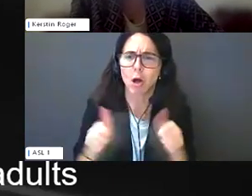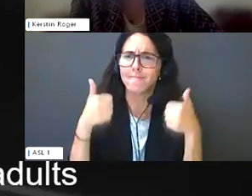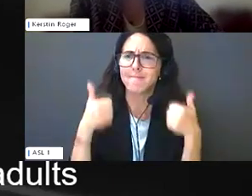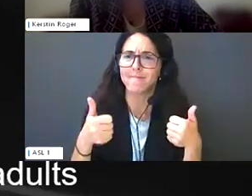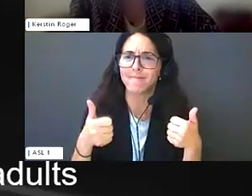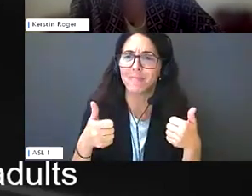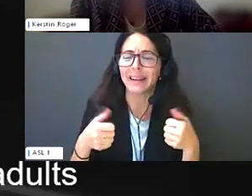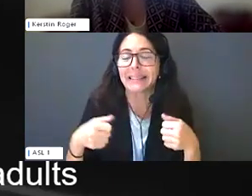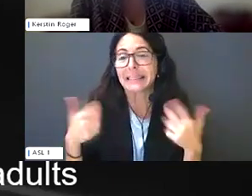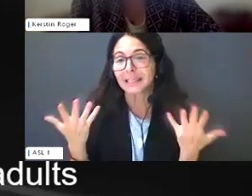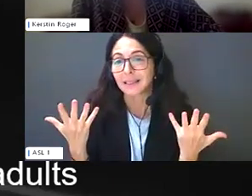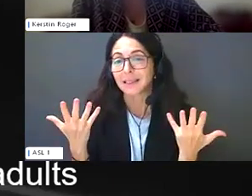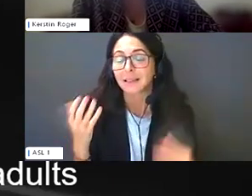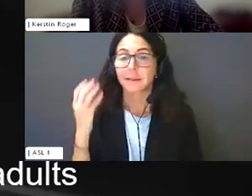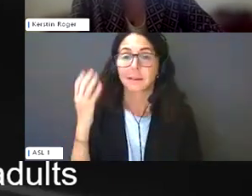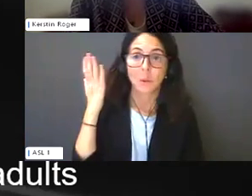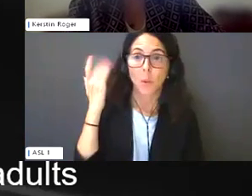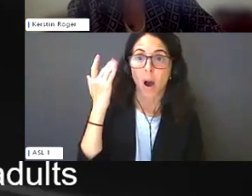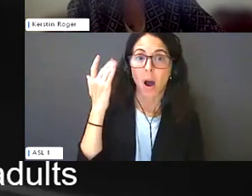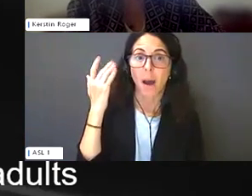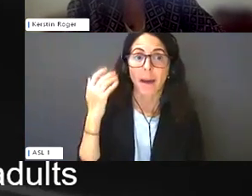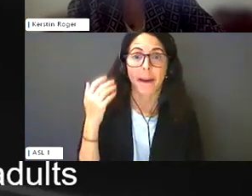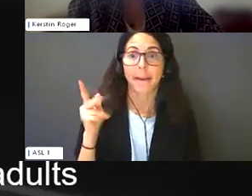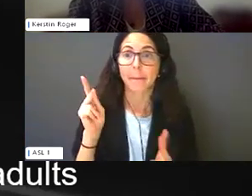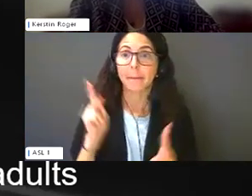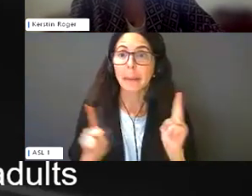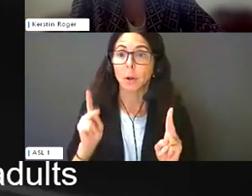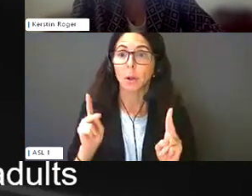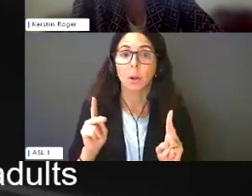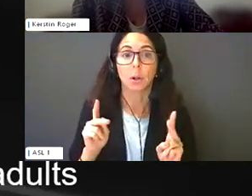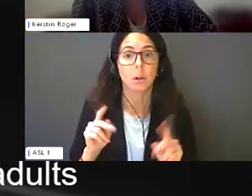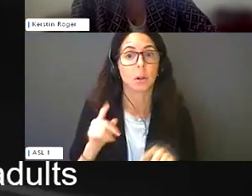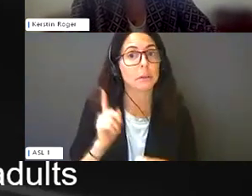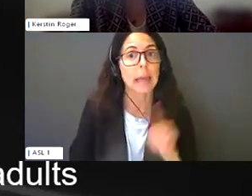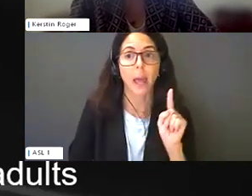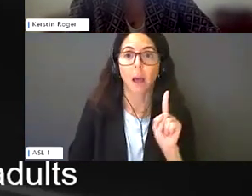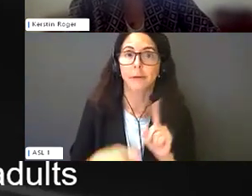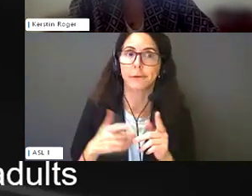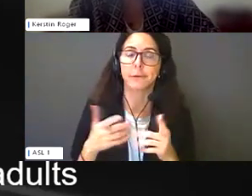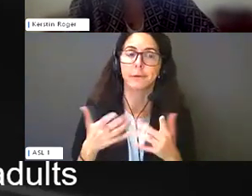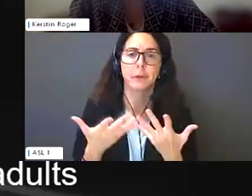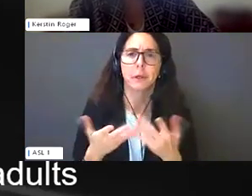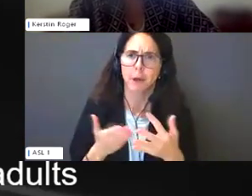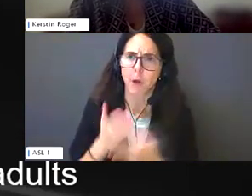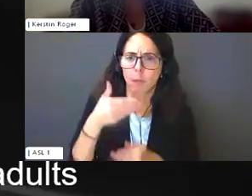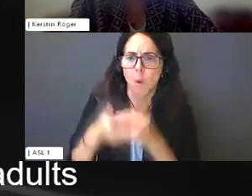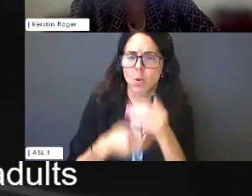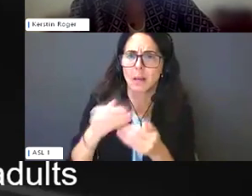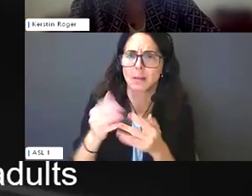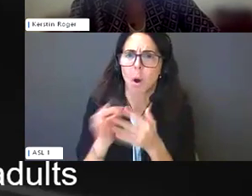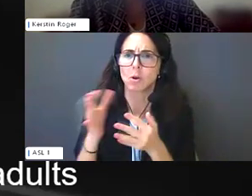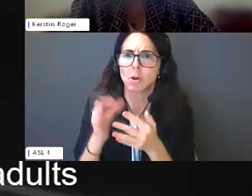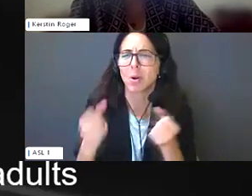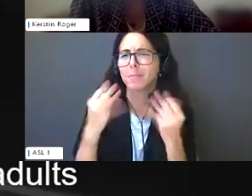there's many reasons why possibly people just aren't able to follow through with what they think would be the best option for an